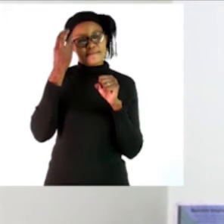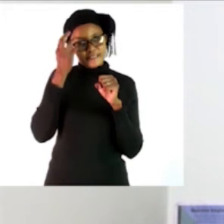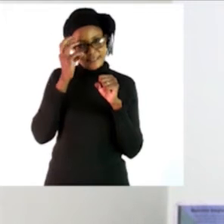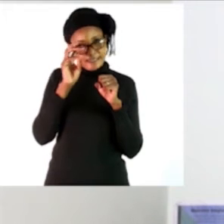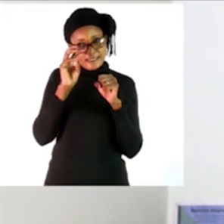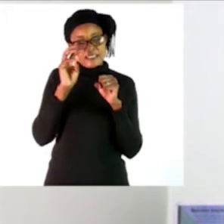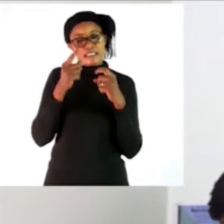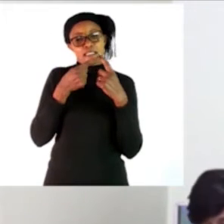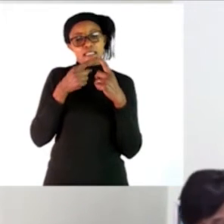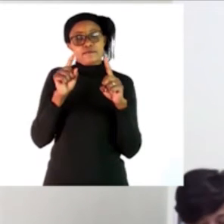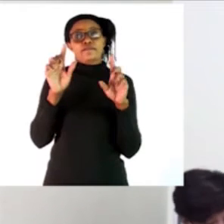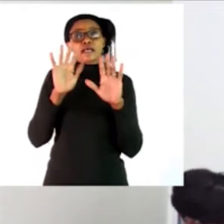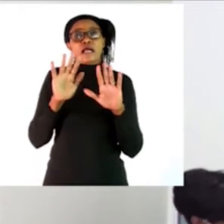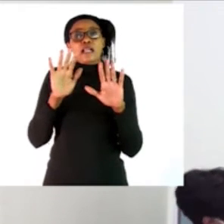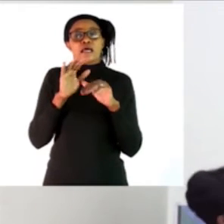different colors.